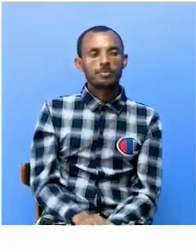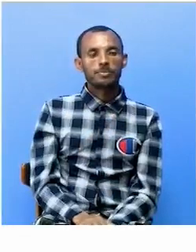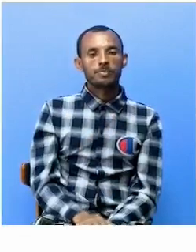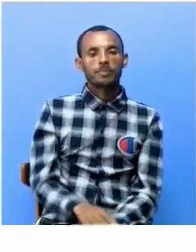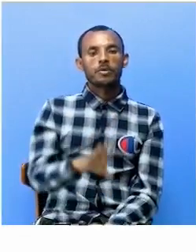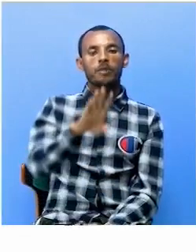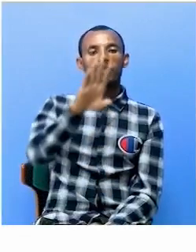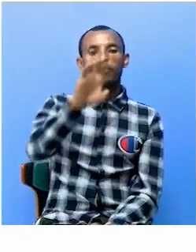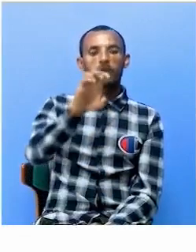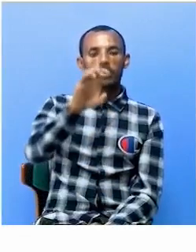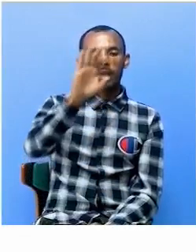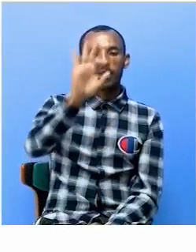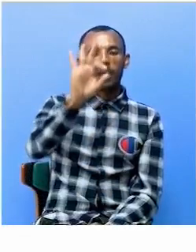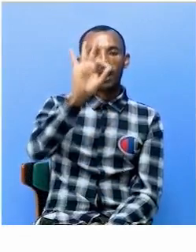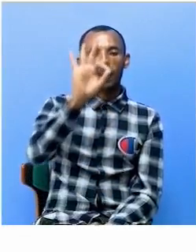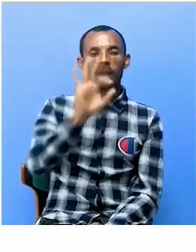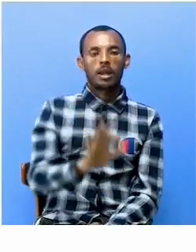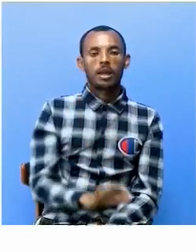49.